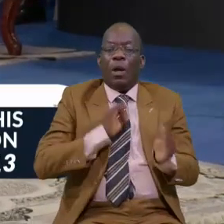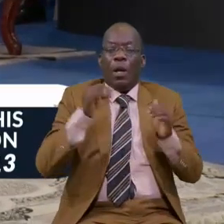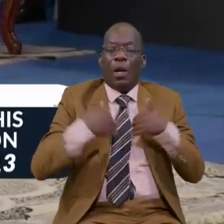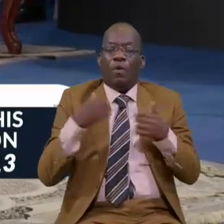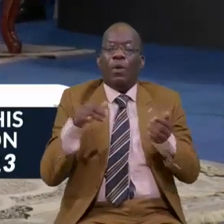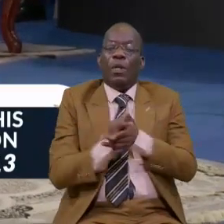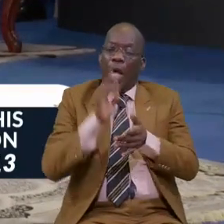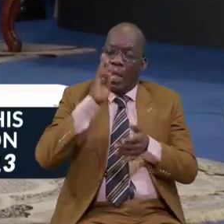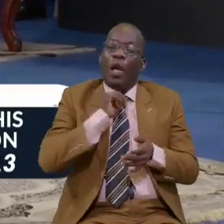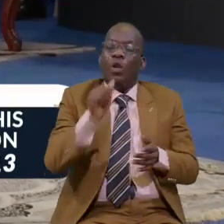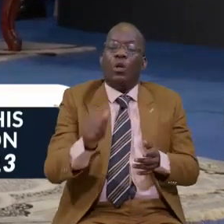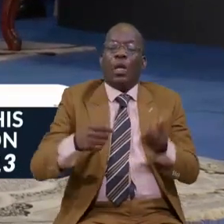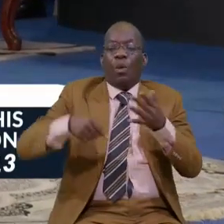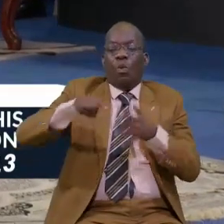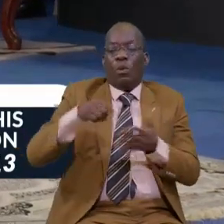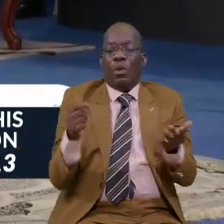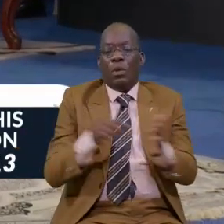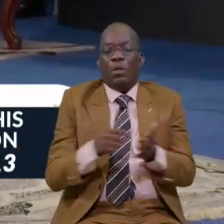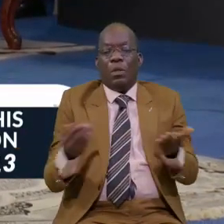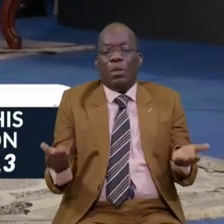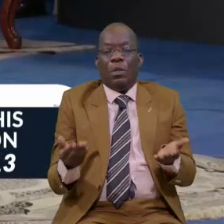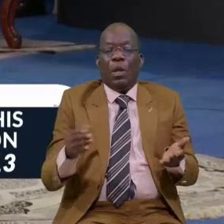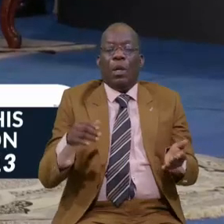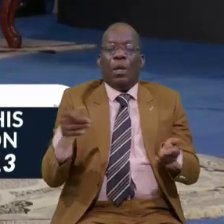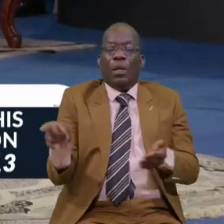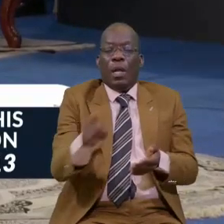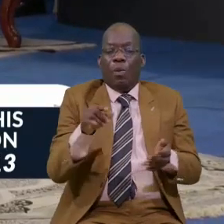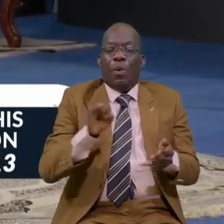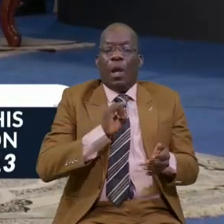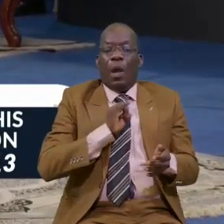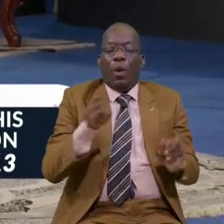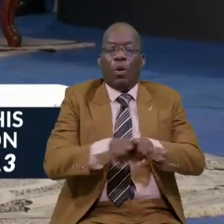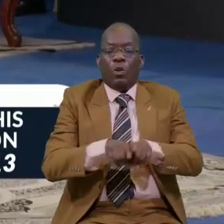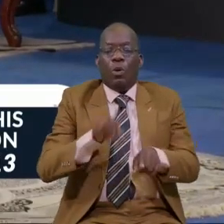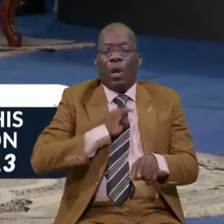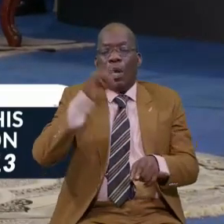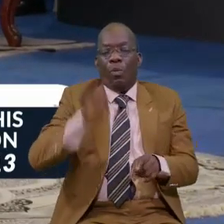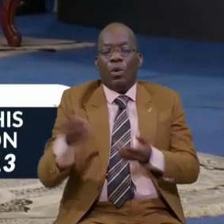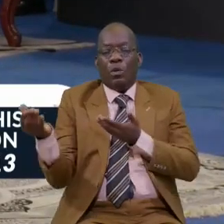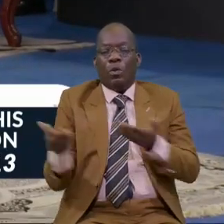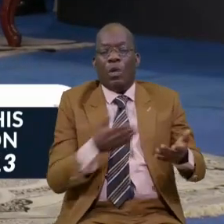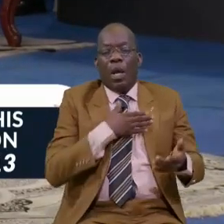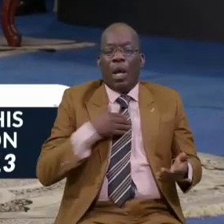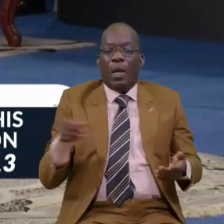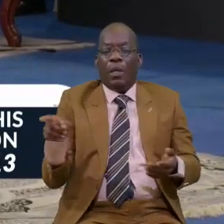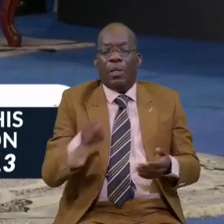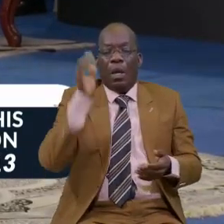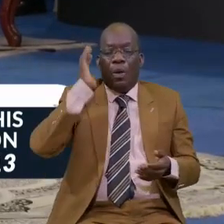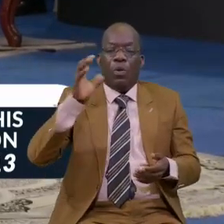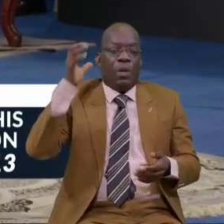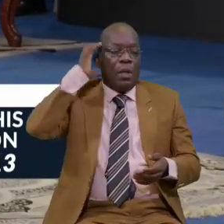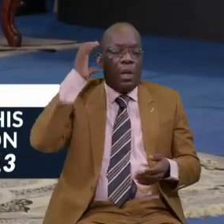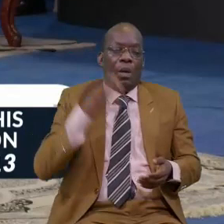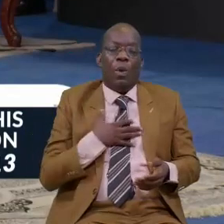Them also I must bring, and they shall hear my